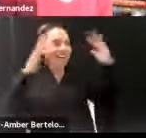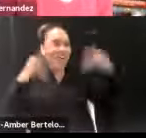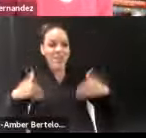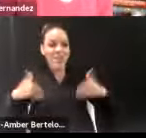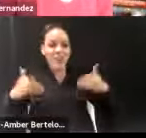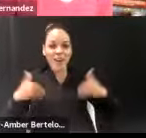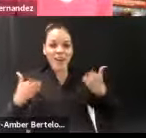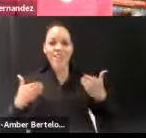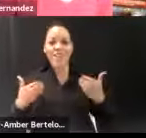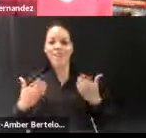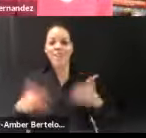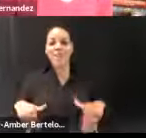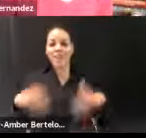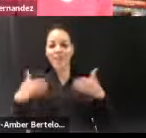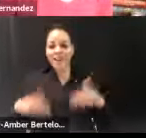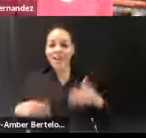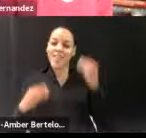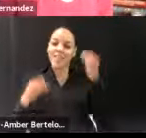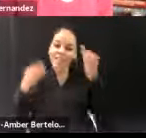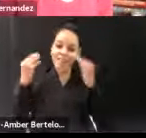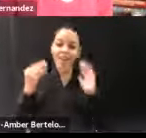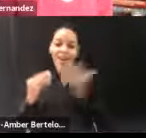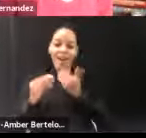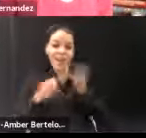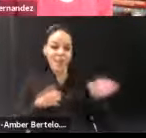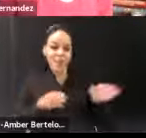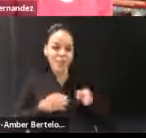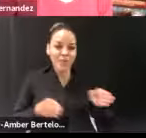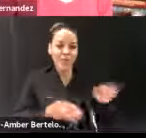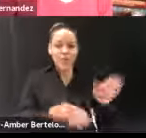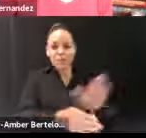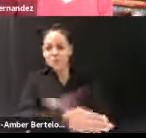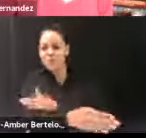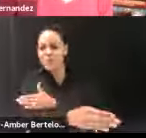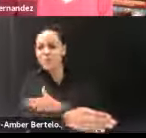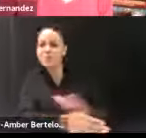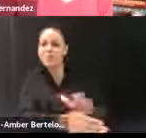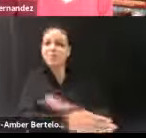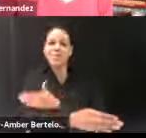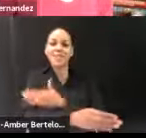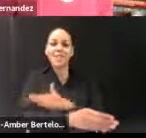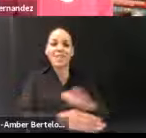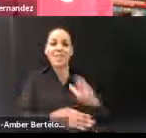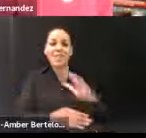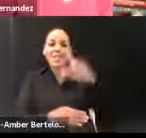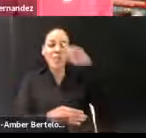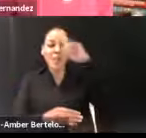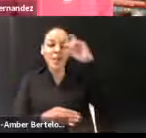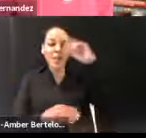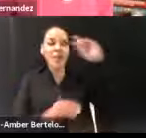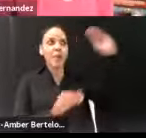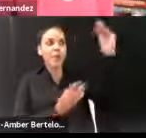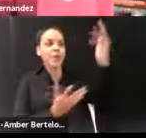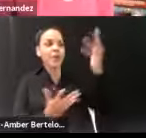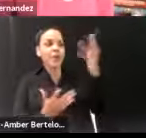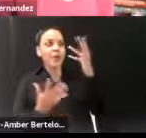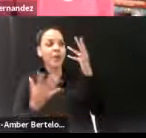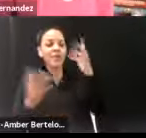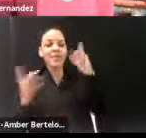whispers of our river and the music of the boulevard through the dog days of summer sun rays where the